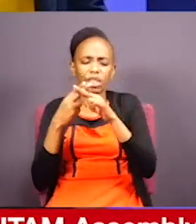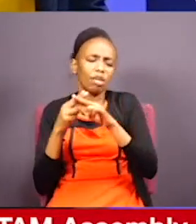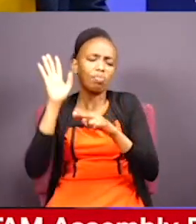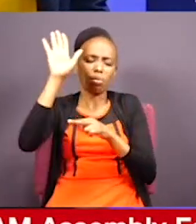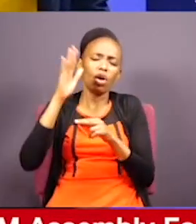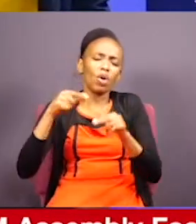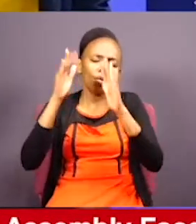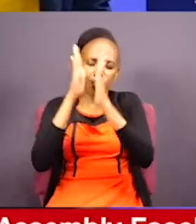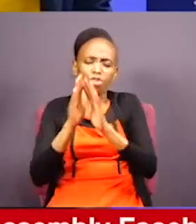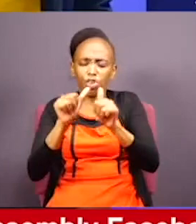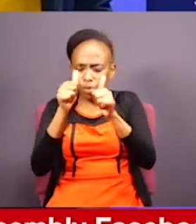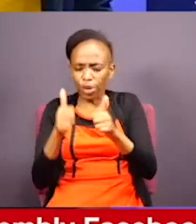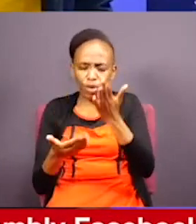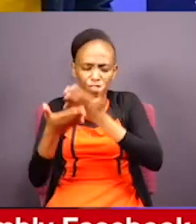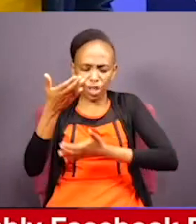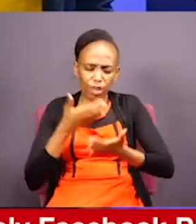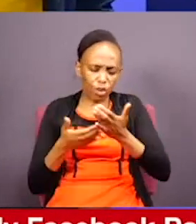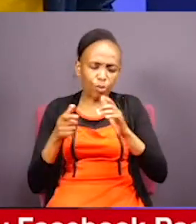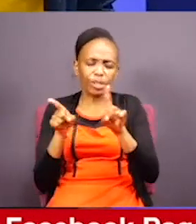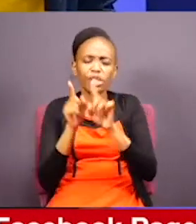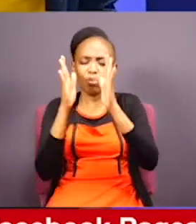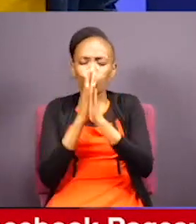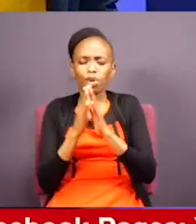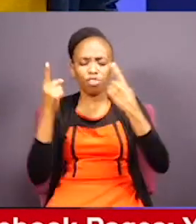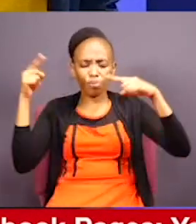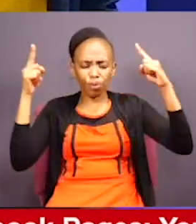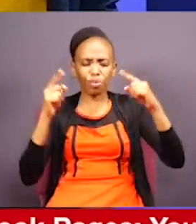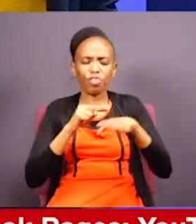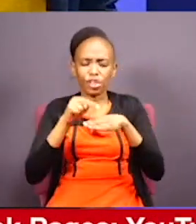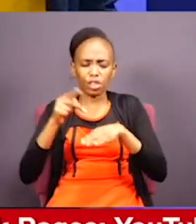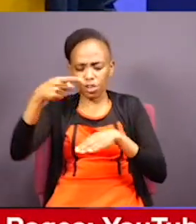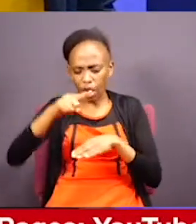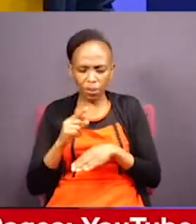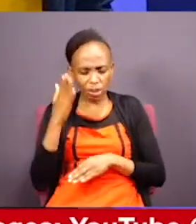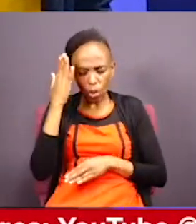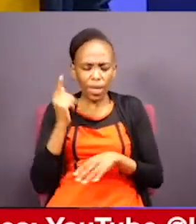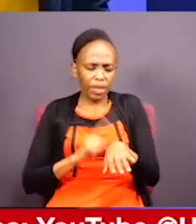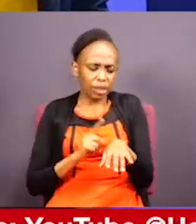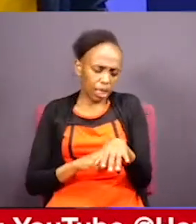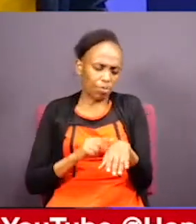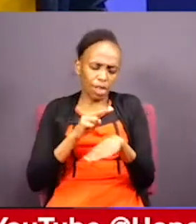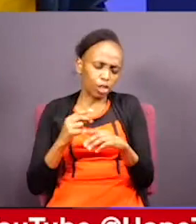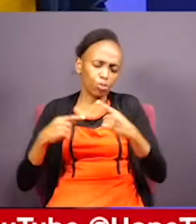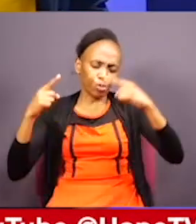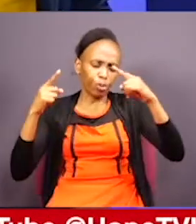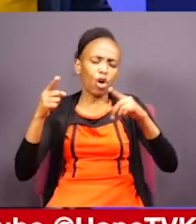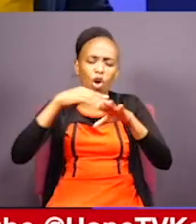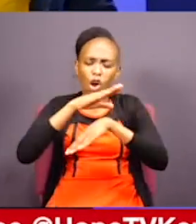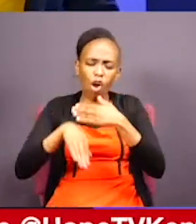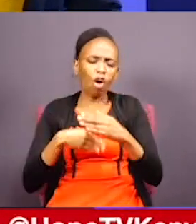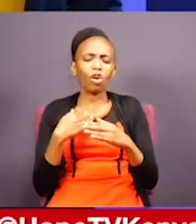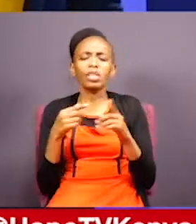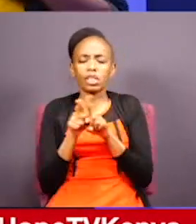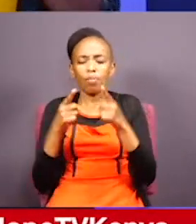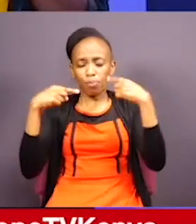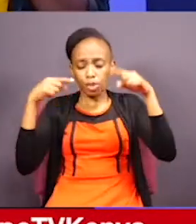the well-being of our economy. We pray for the prosperity of our nation, because when the nation prospers, we also, mighty Father, will